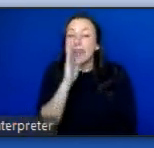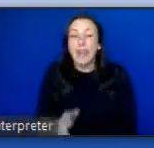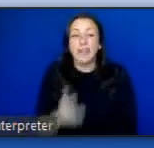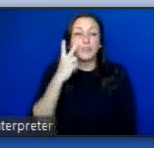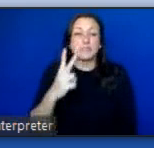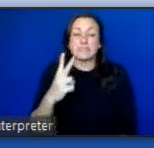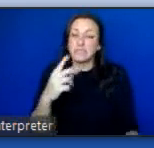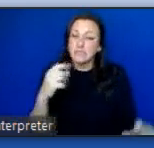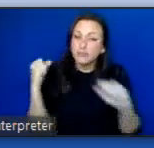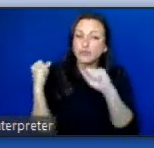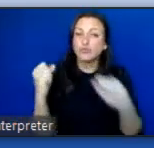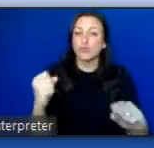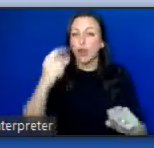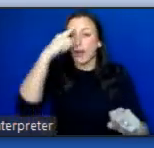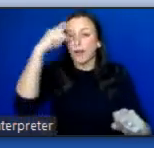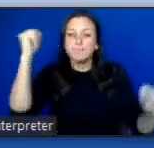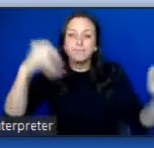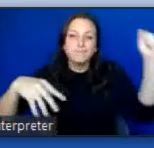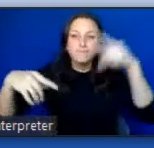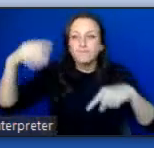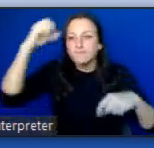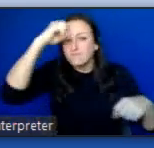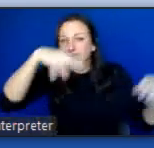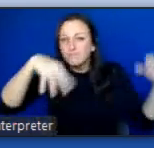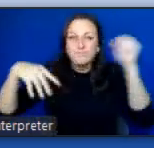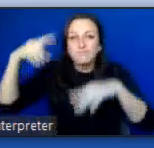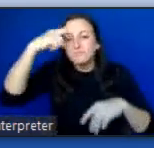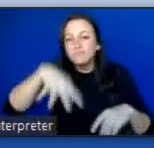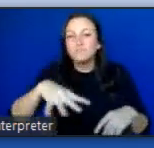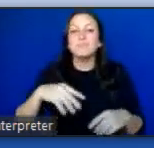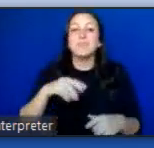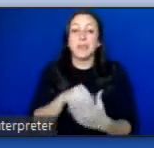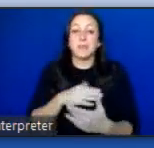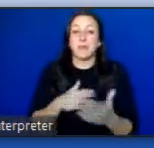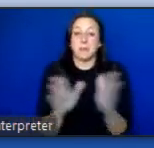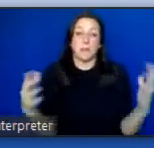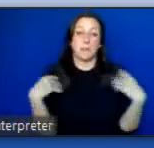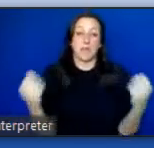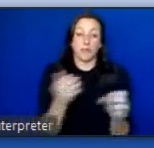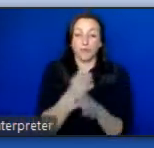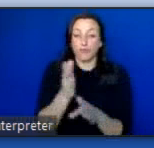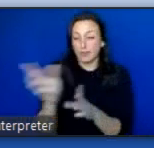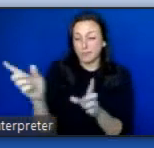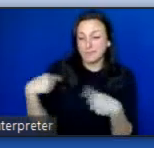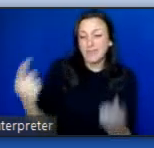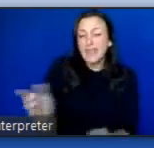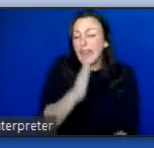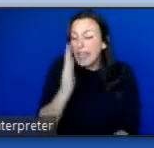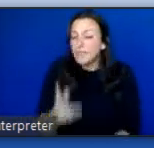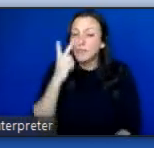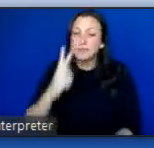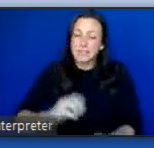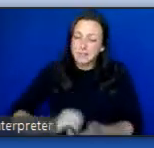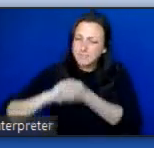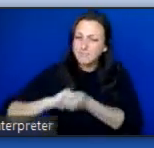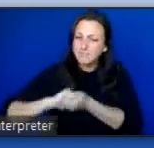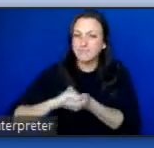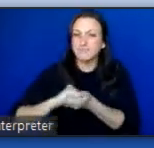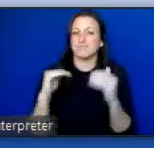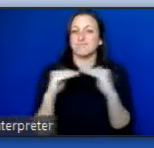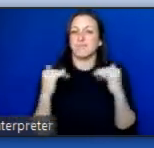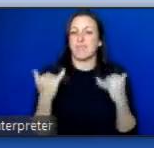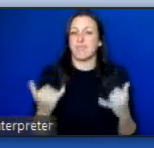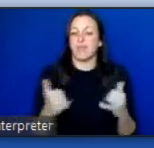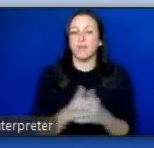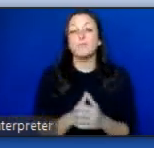strong collaboration in my public health career. It's so important that in Colorado, we continue to do the